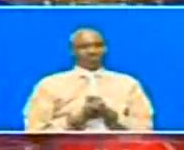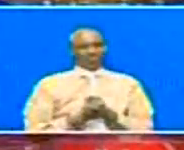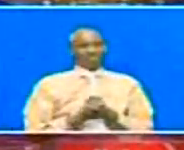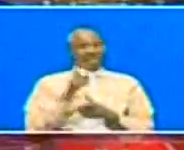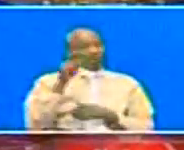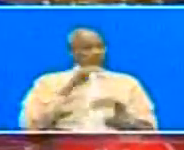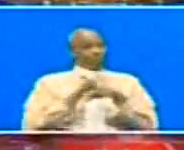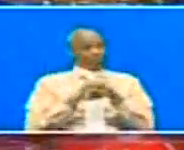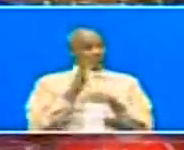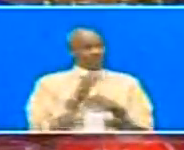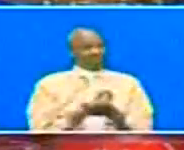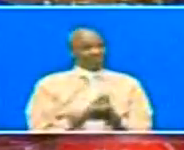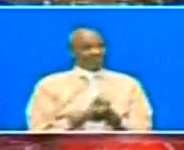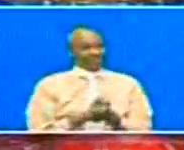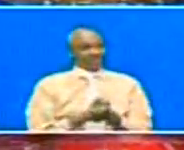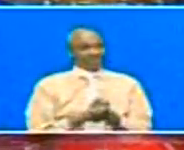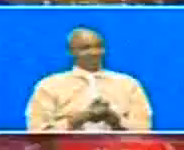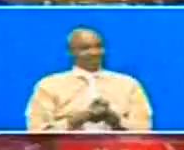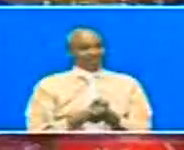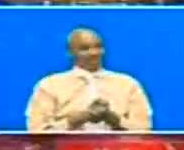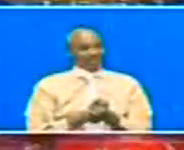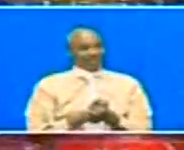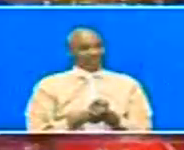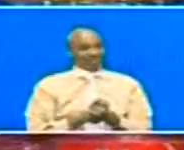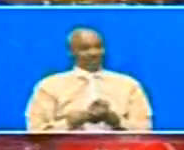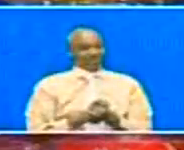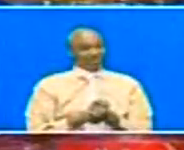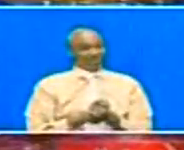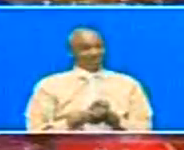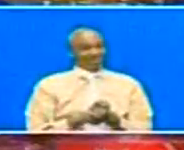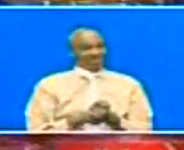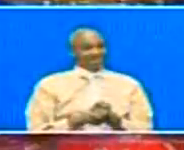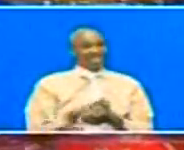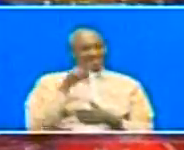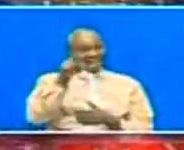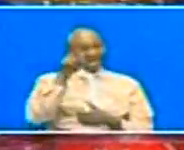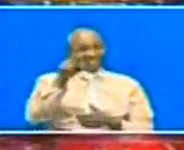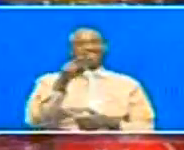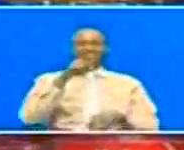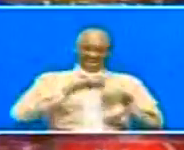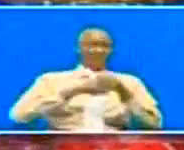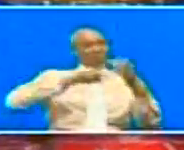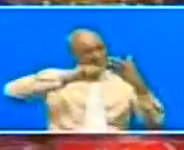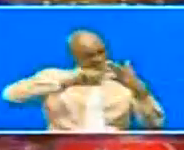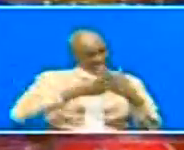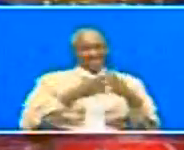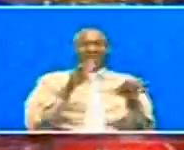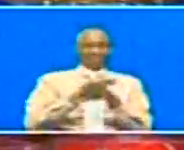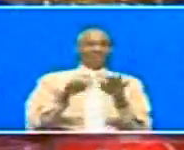was good. Yeah? That was the beginning of the